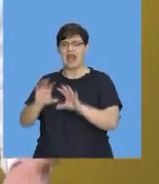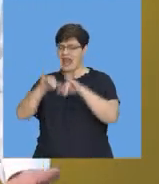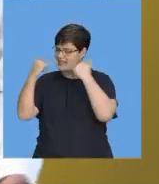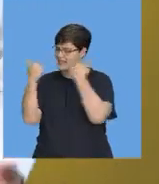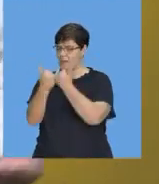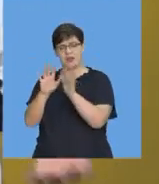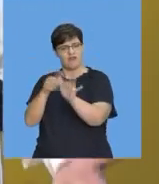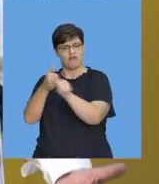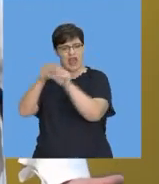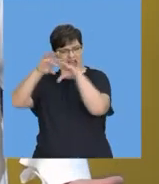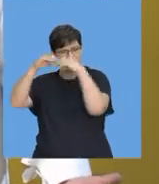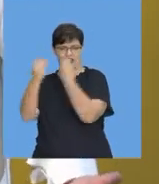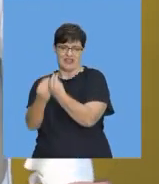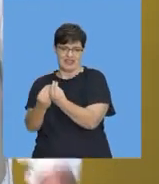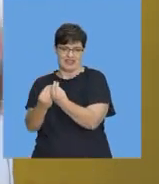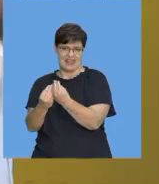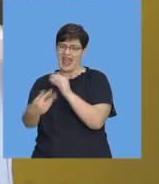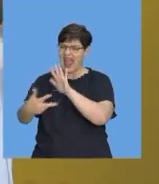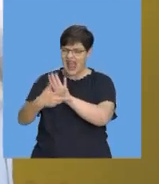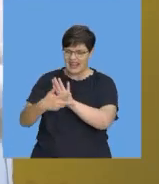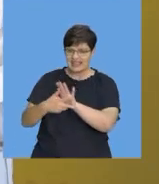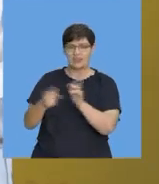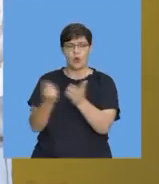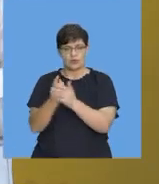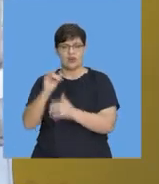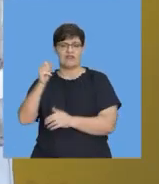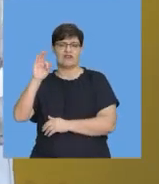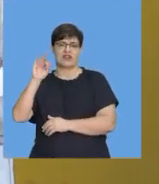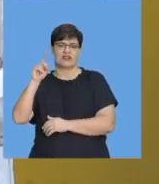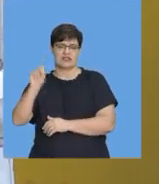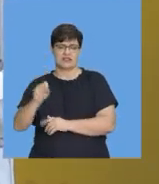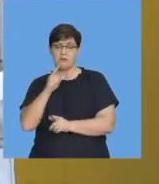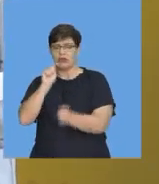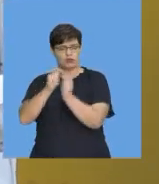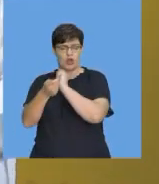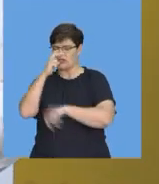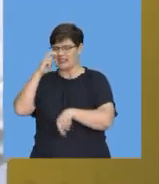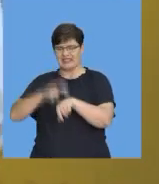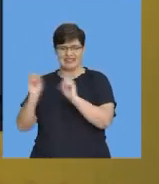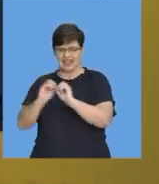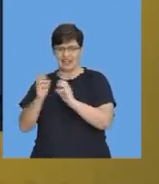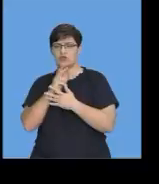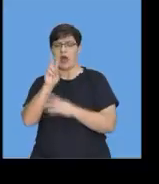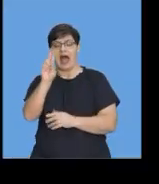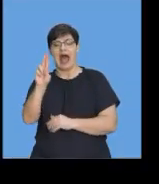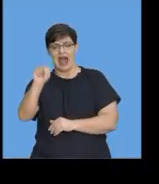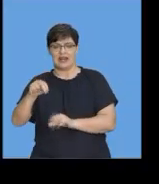with the Companies Act and with IFRS. So those are your three types of audit reports.